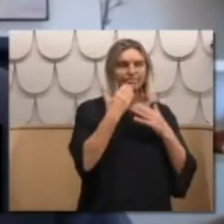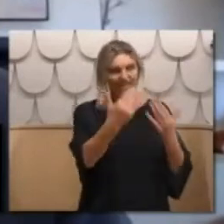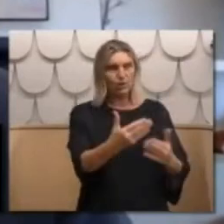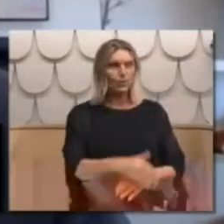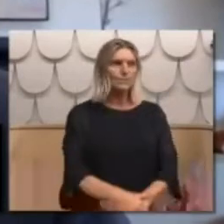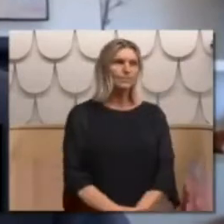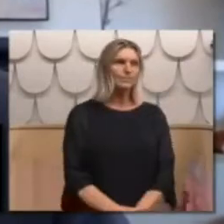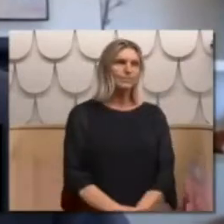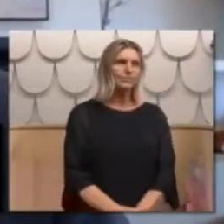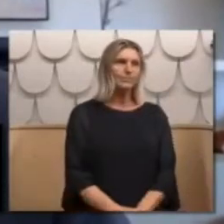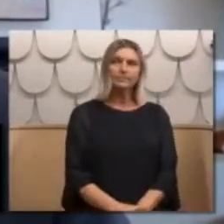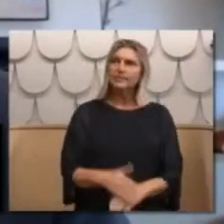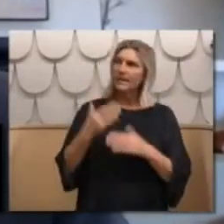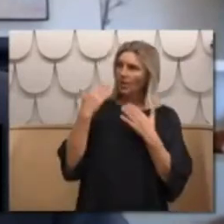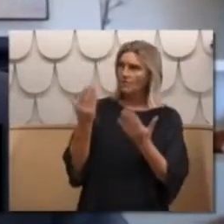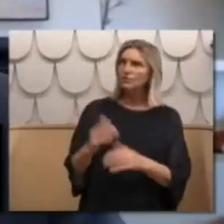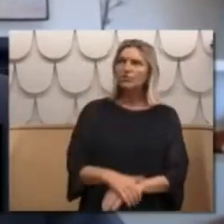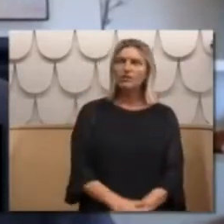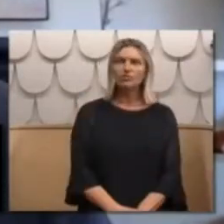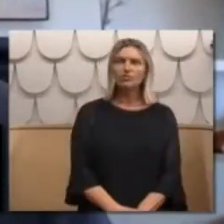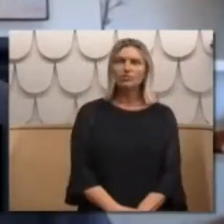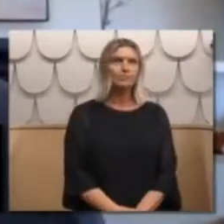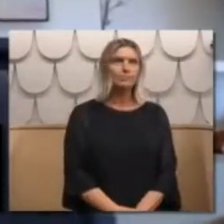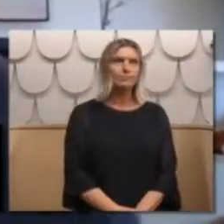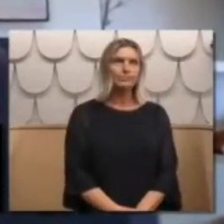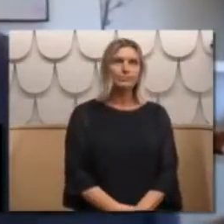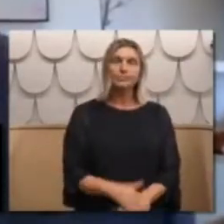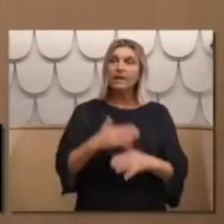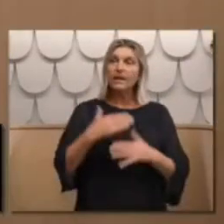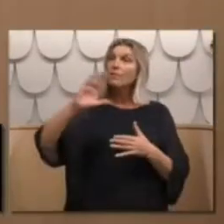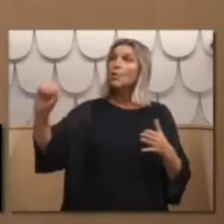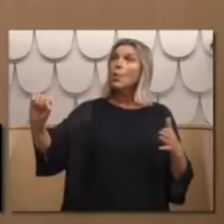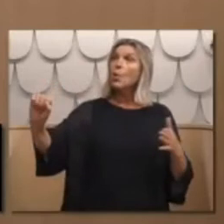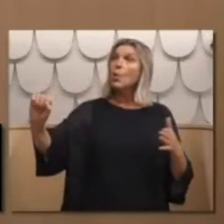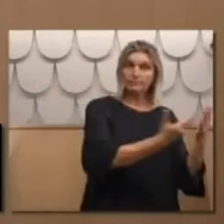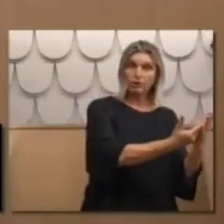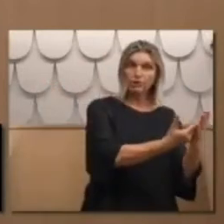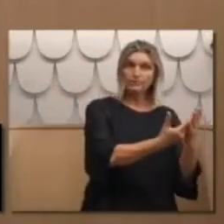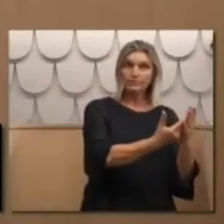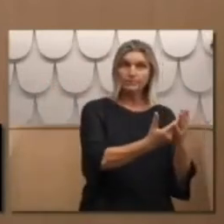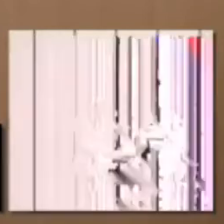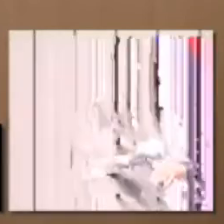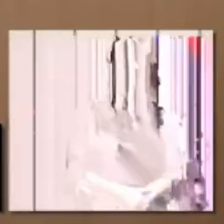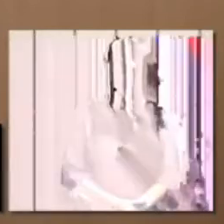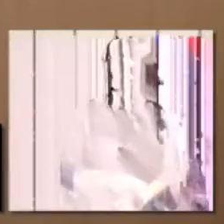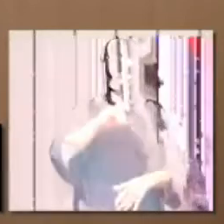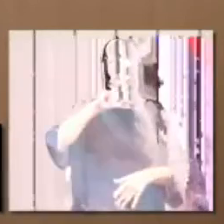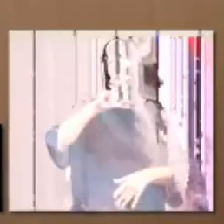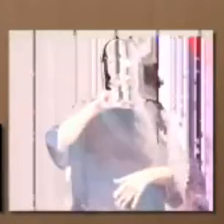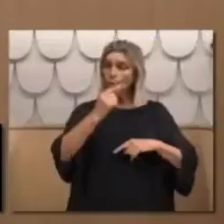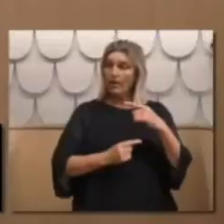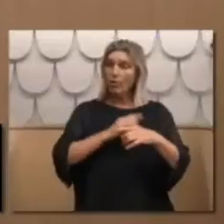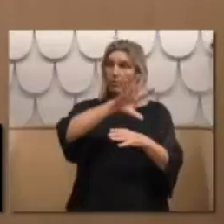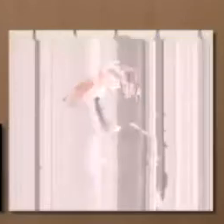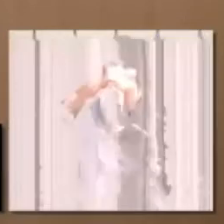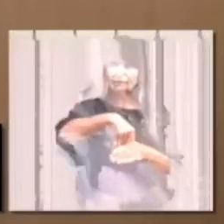Thank you, Mr. Rattray. Thank you for your submission. Are you going to continue to participate